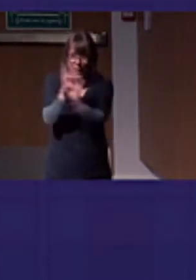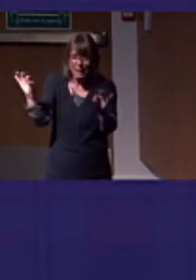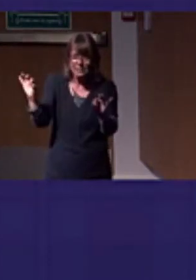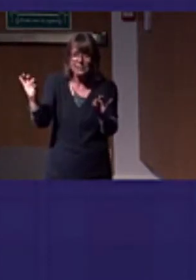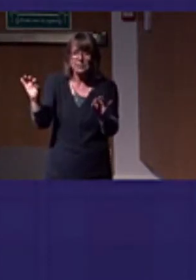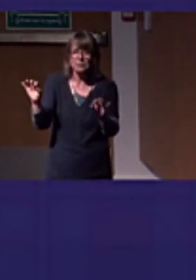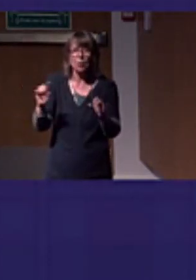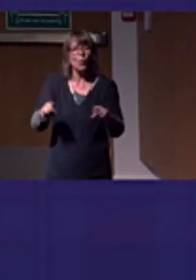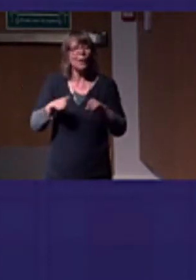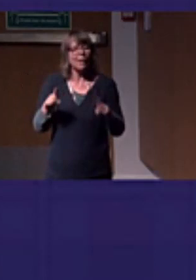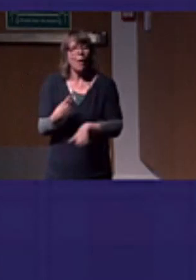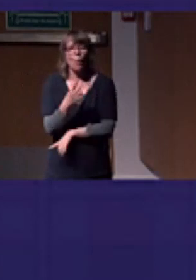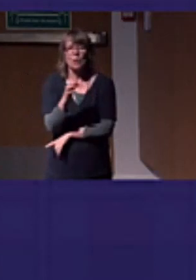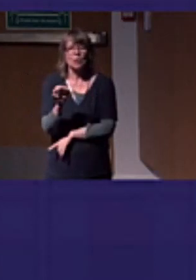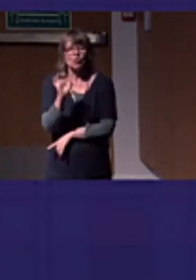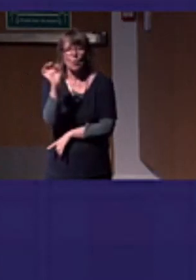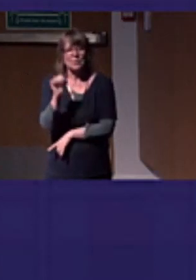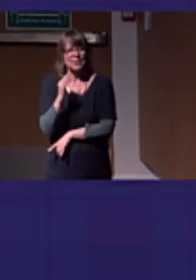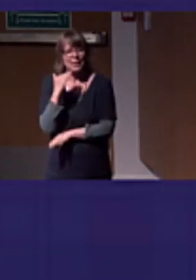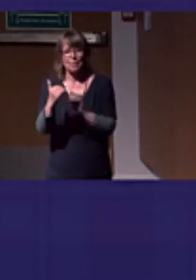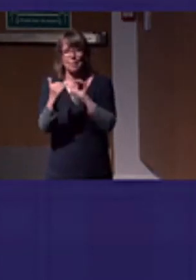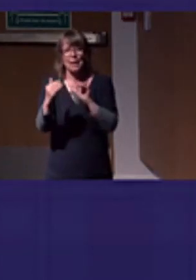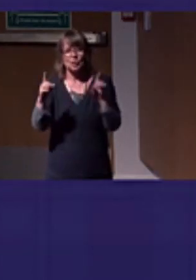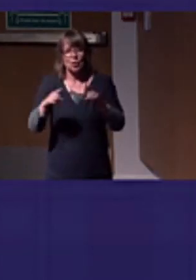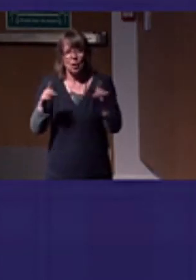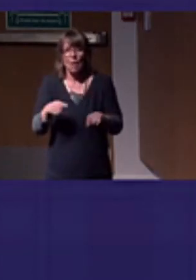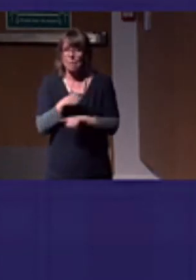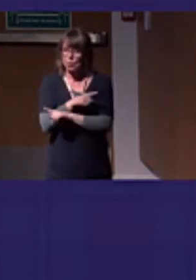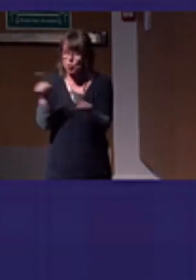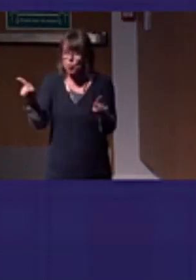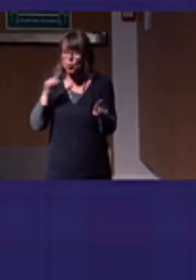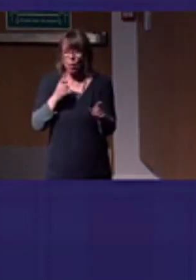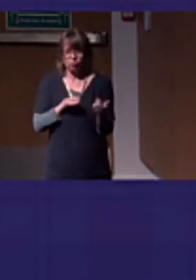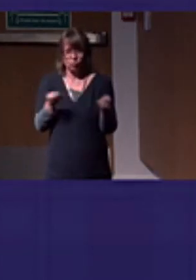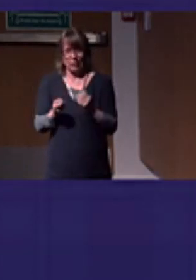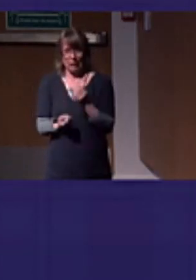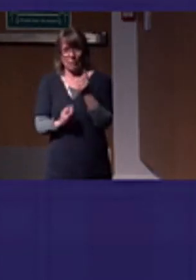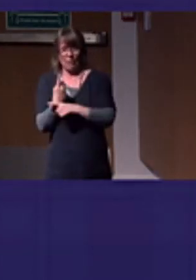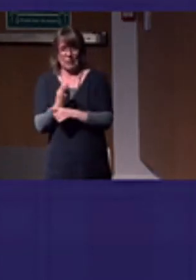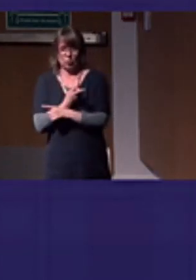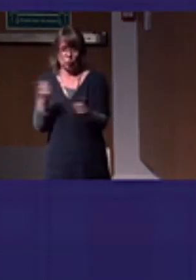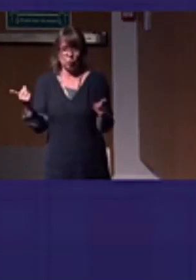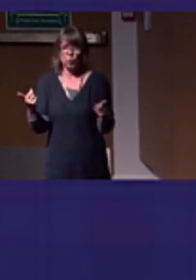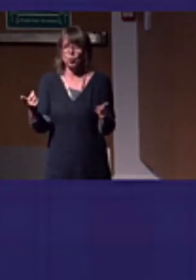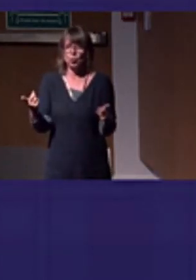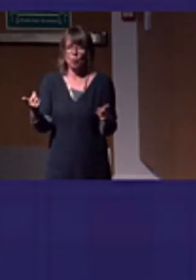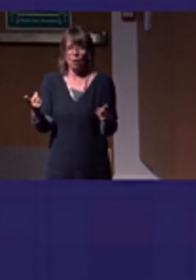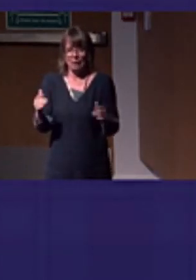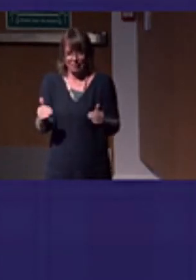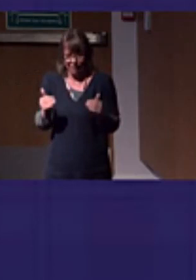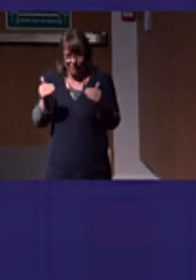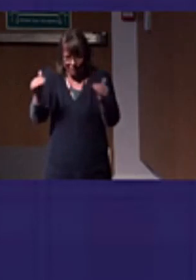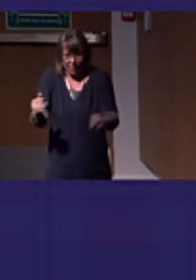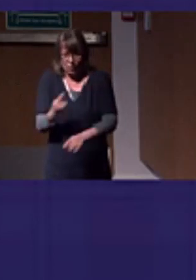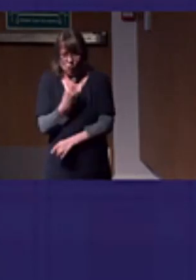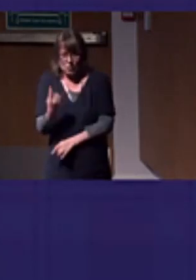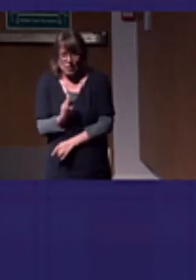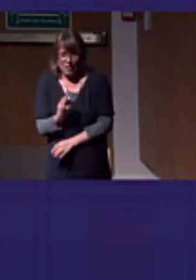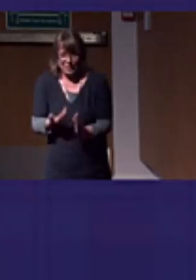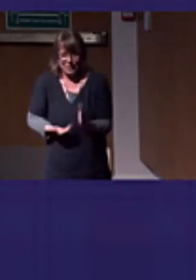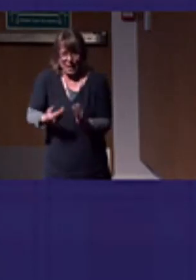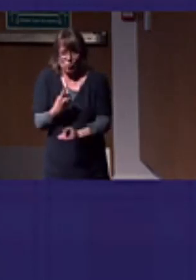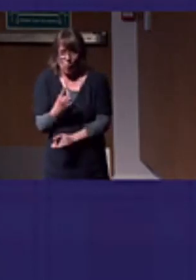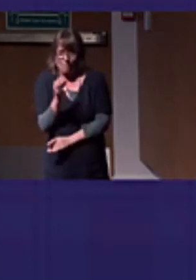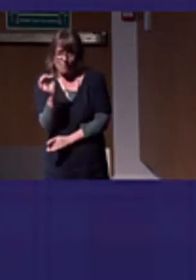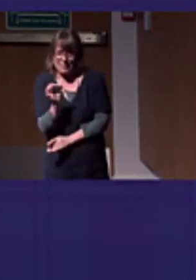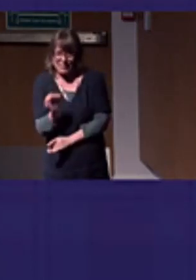can't be 100% there. But if you're running an event, anything that you do, if you can move that on just that 1%, that